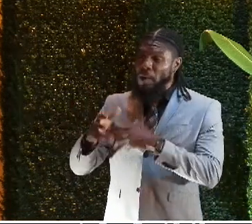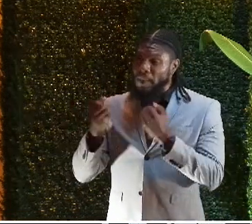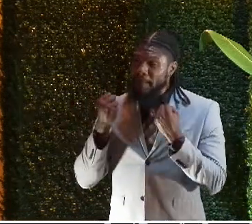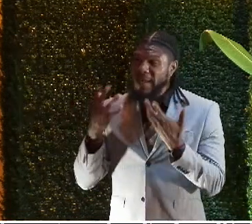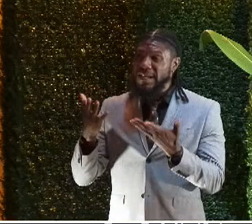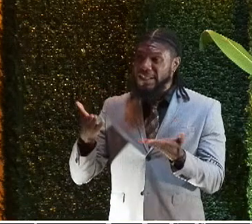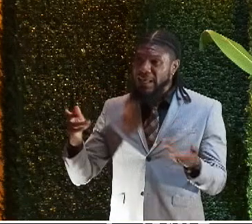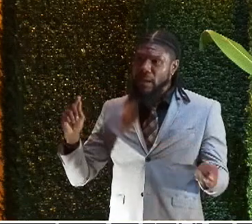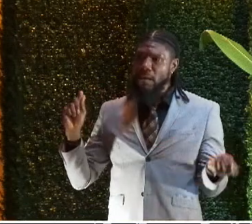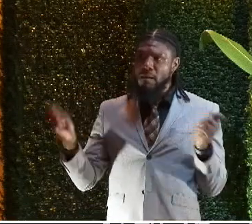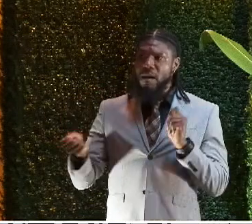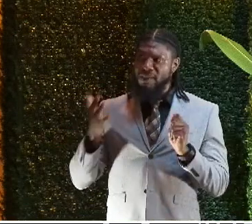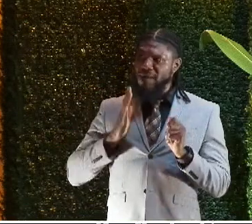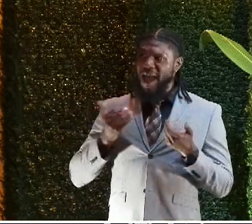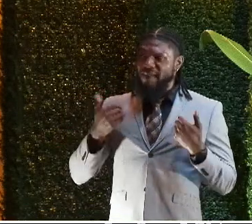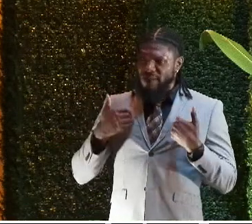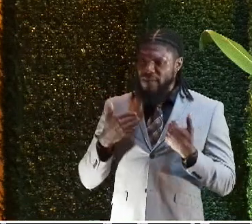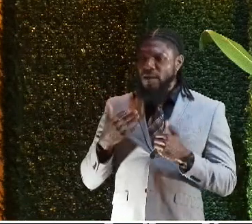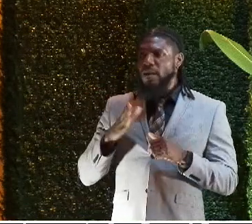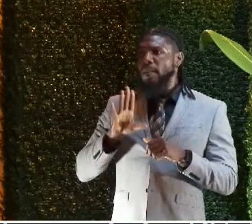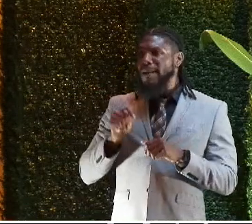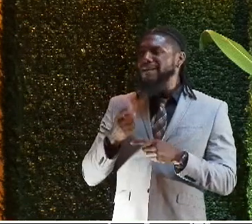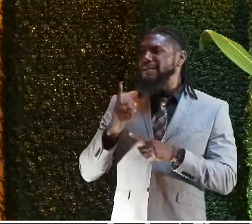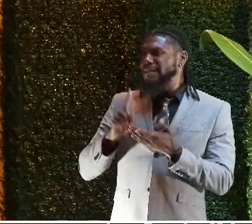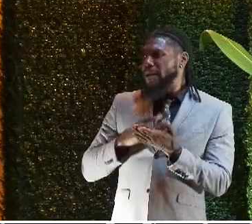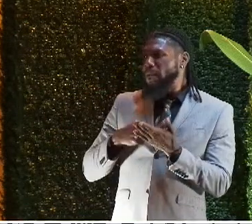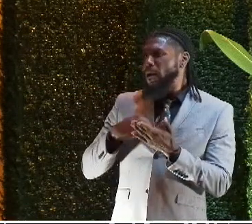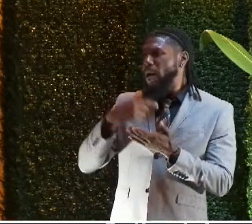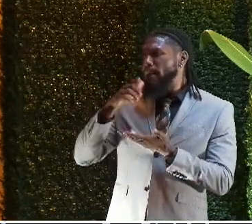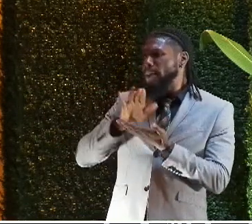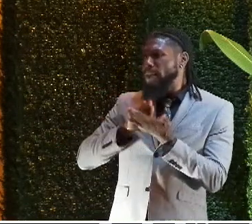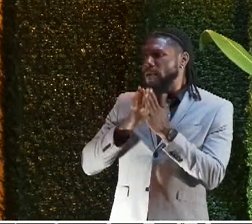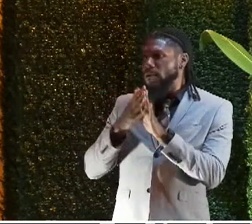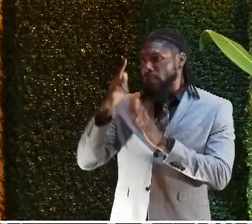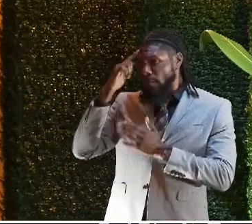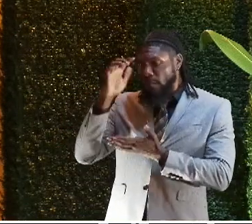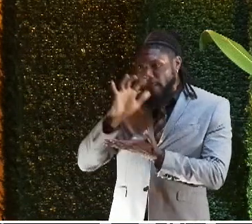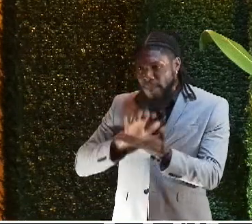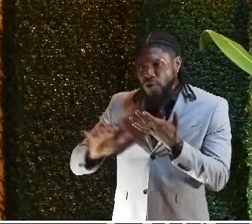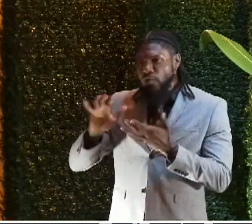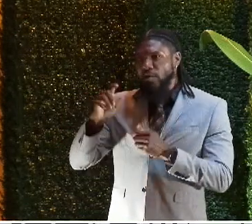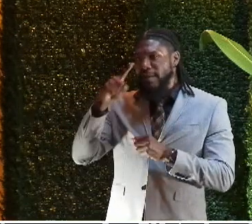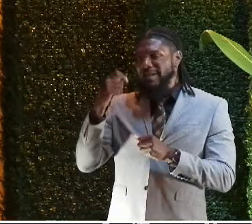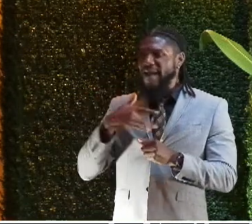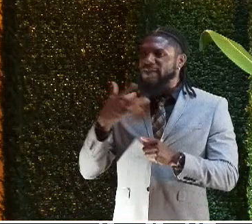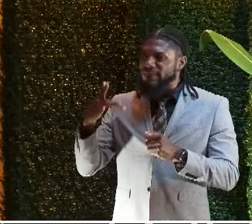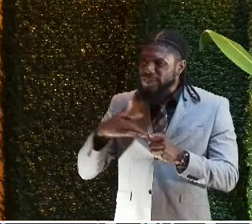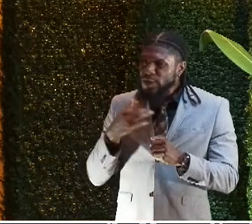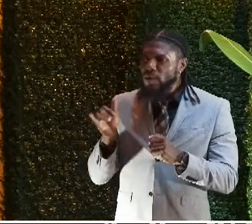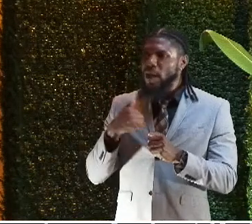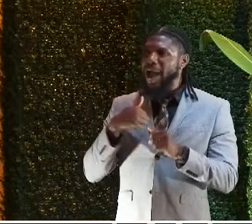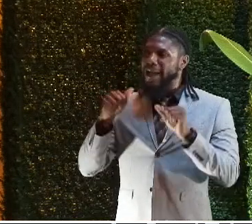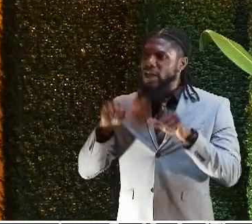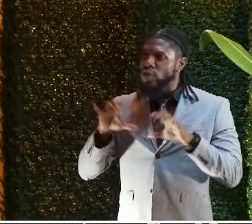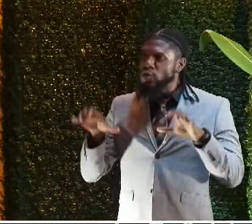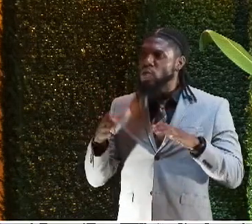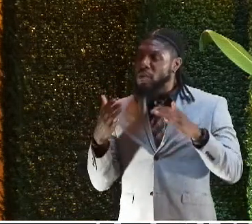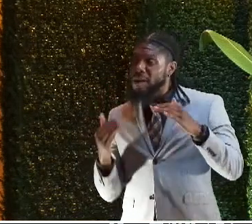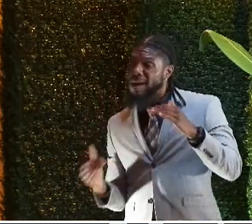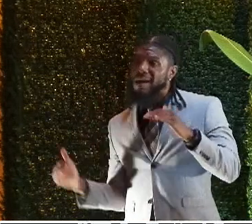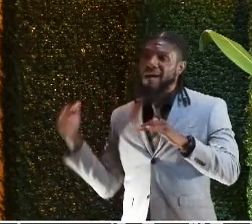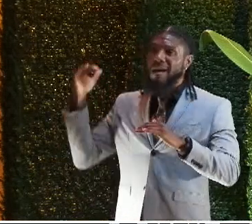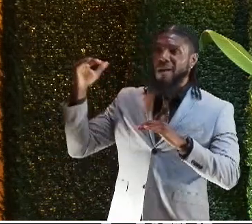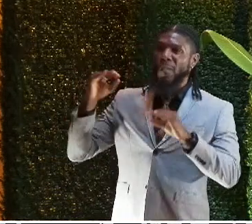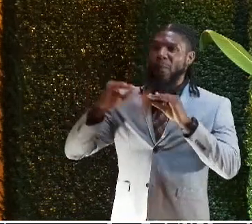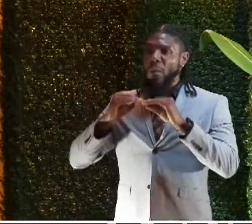But sometimes it gets confusing to me because I feel like I can do more than what